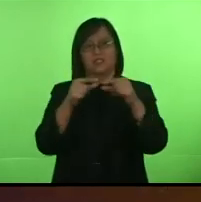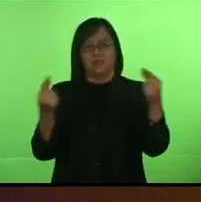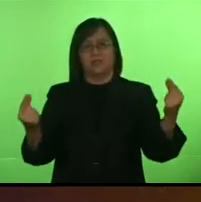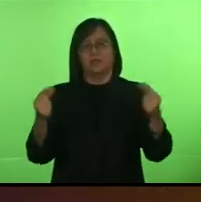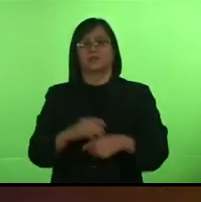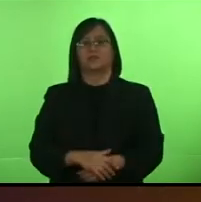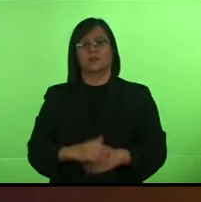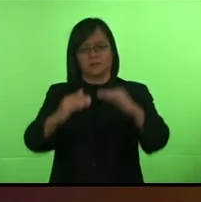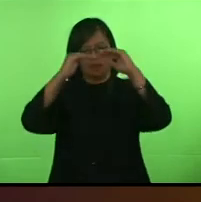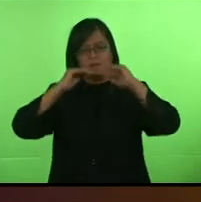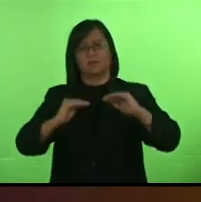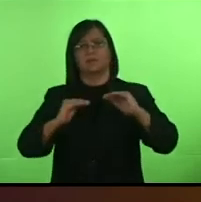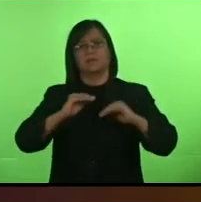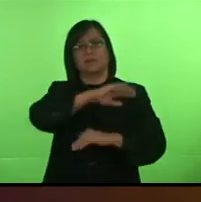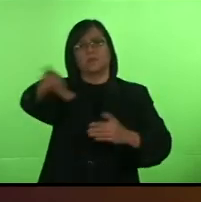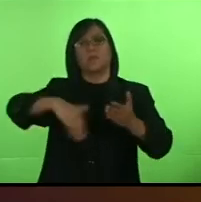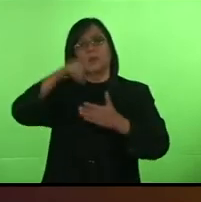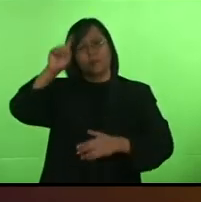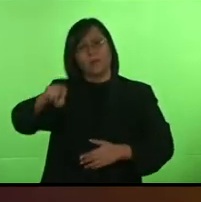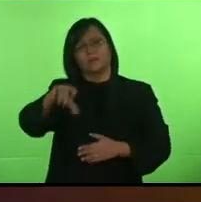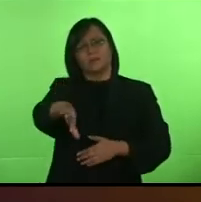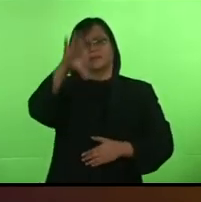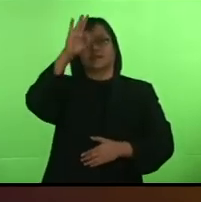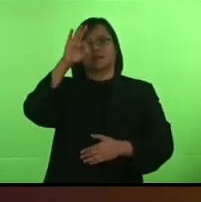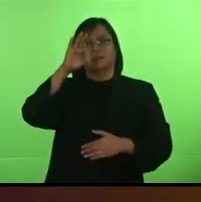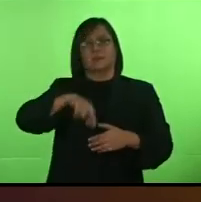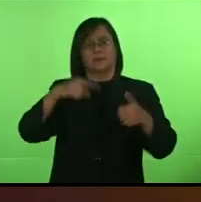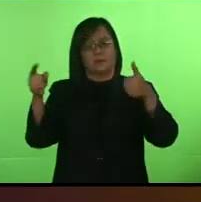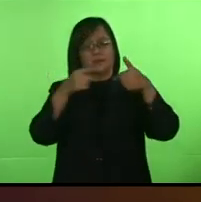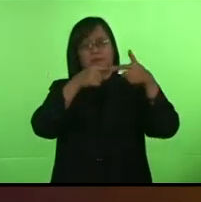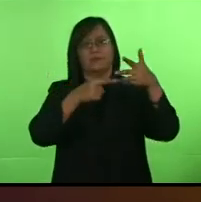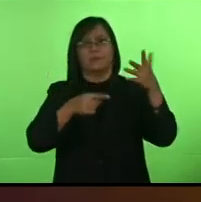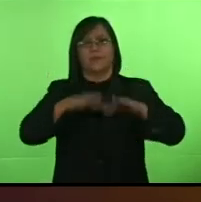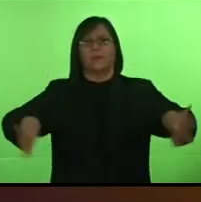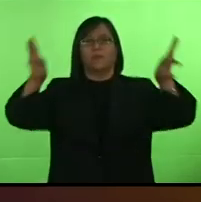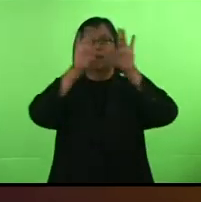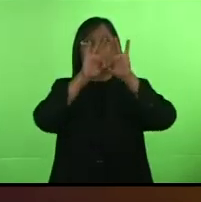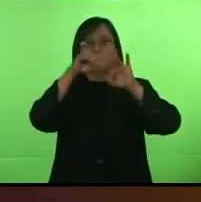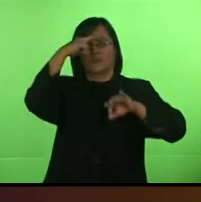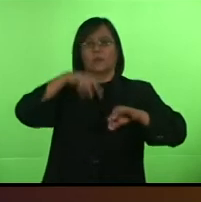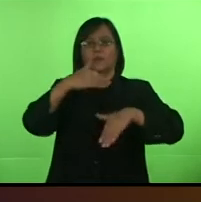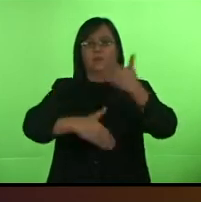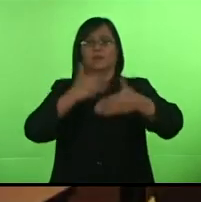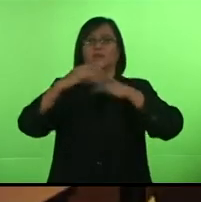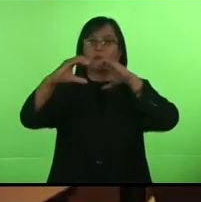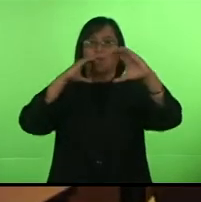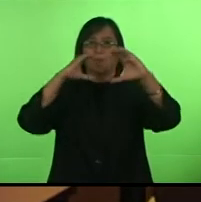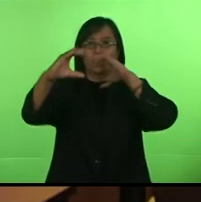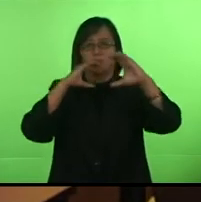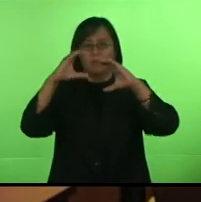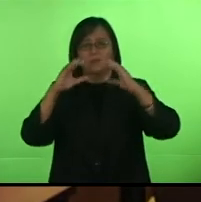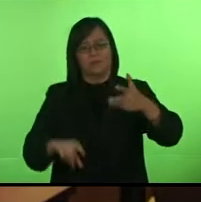general. The next one, all of you should be able to identify the main elements in the communication